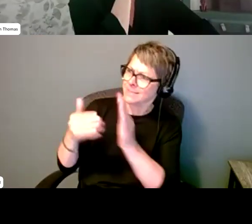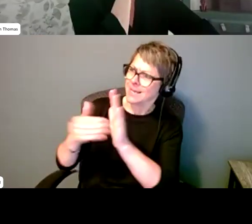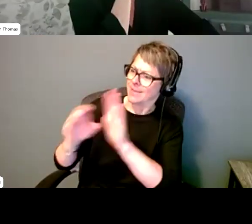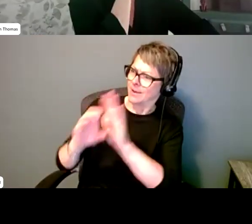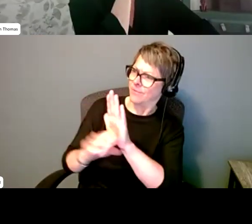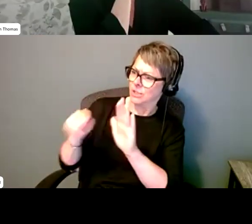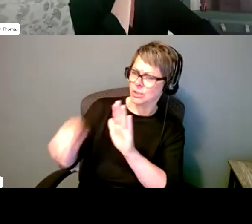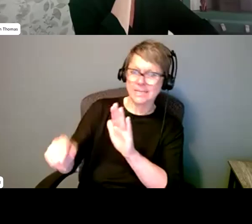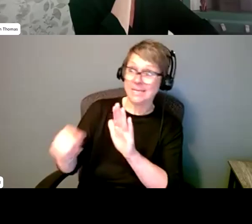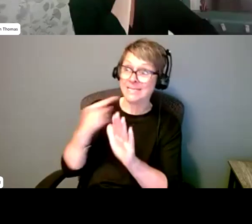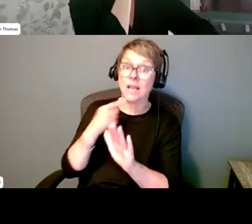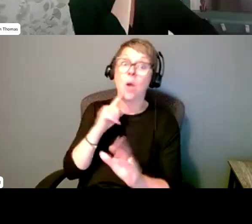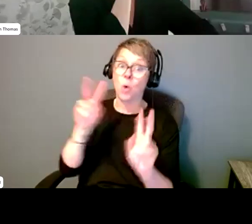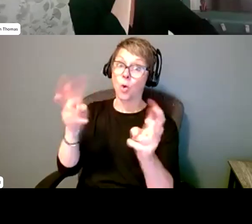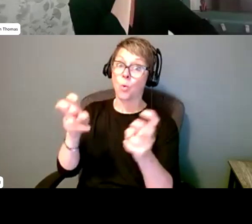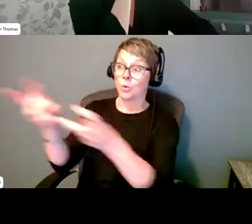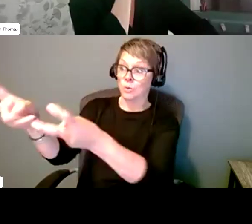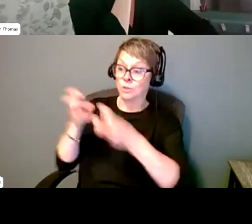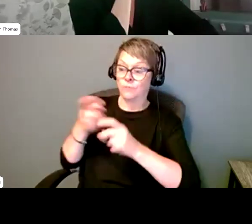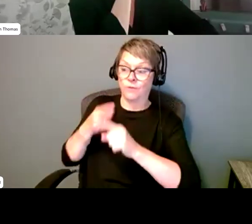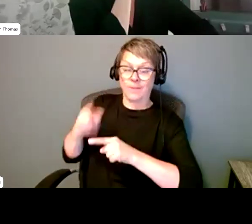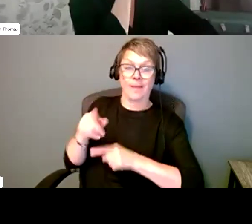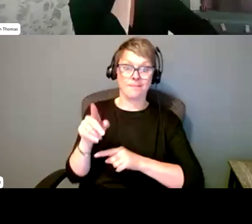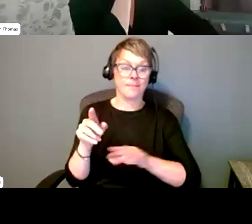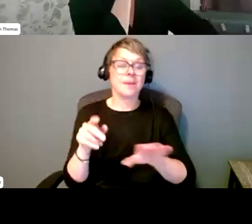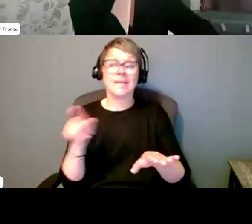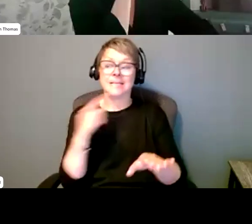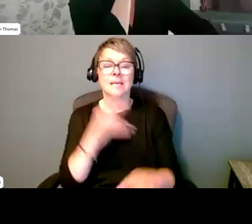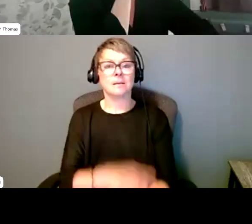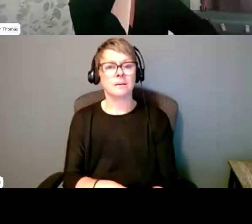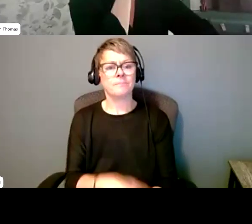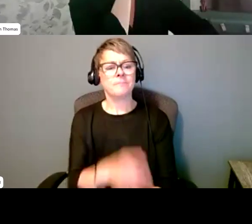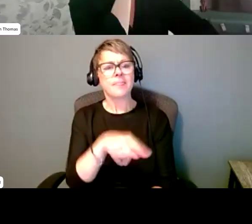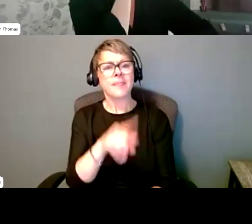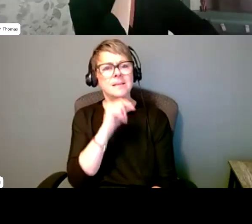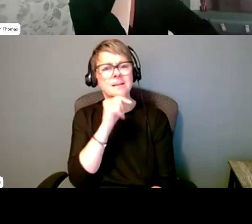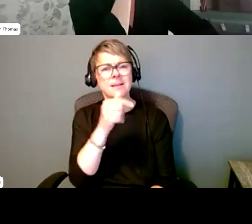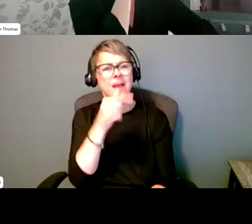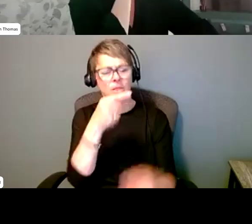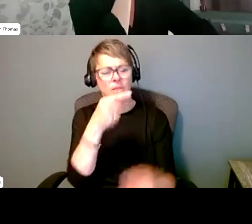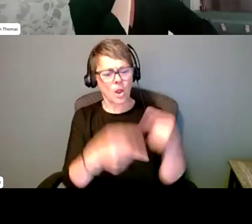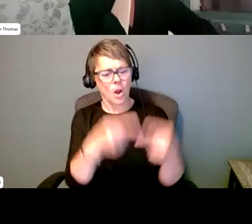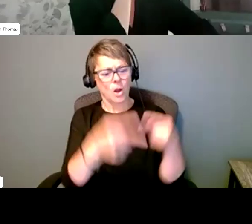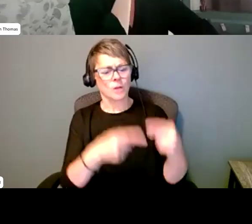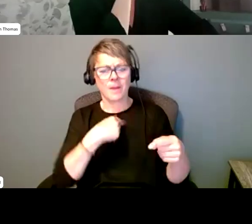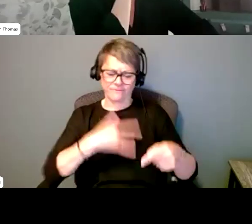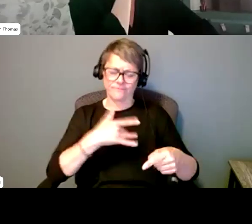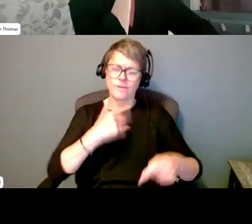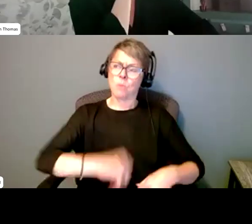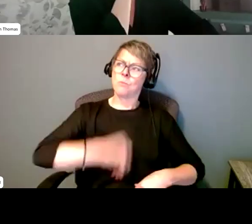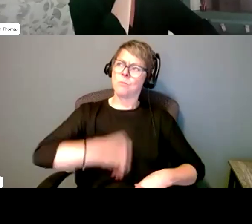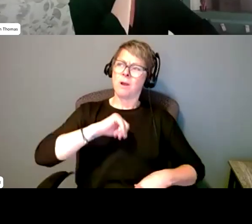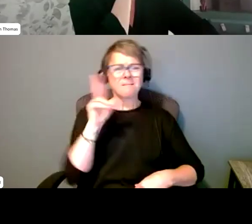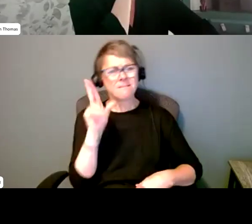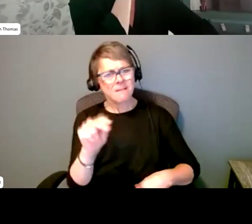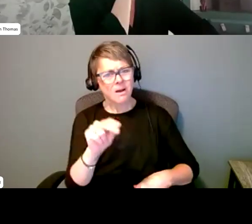and I'm going to quote him here because I love it so much, "These are not arguments that fill my heart with pride. We all know